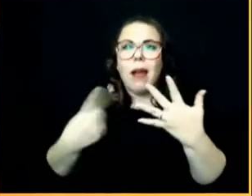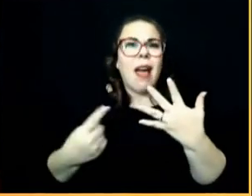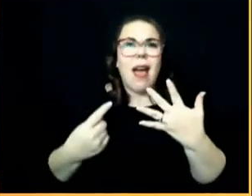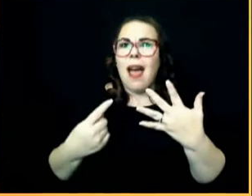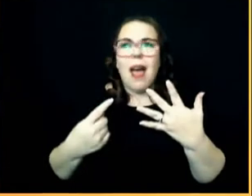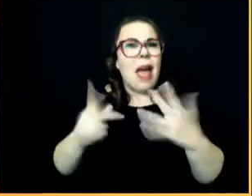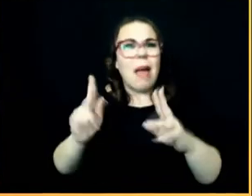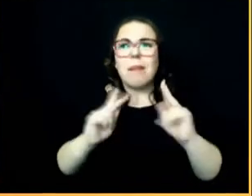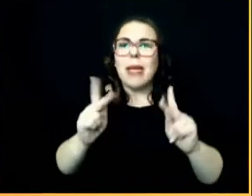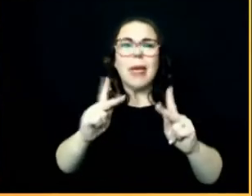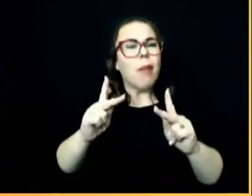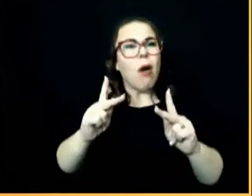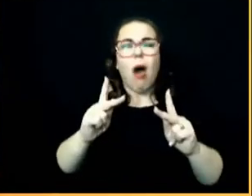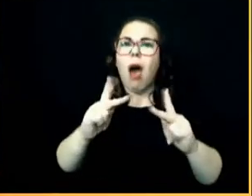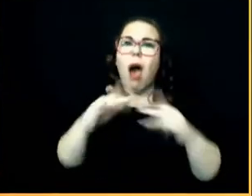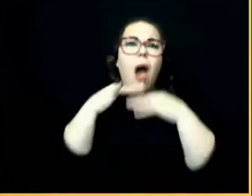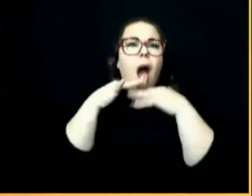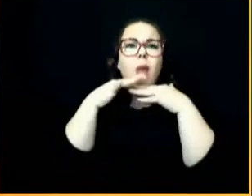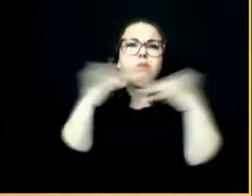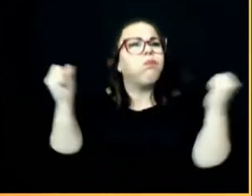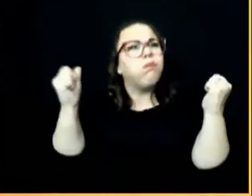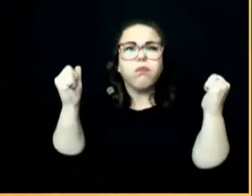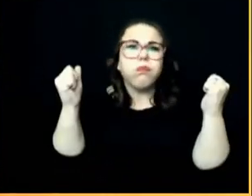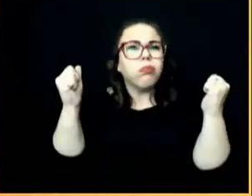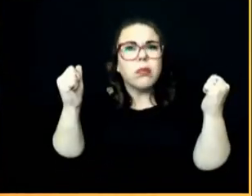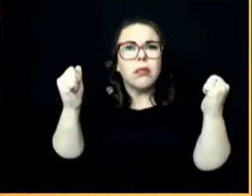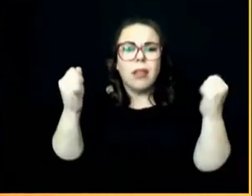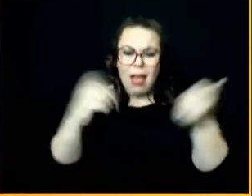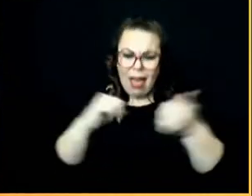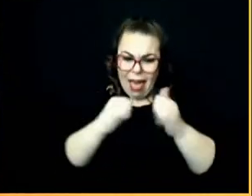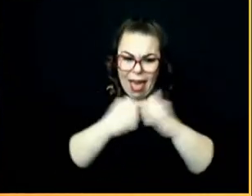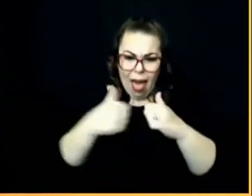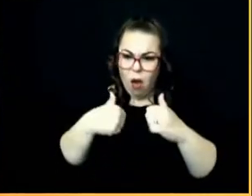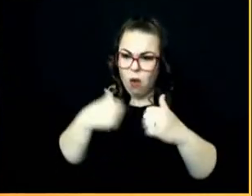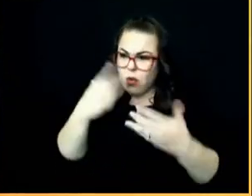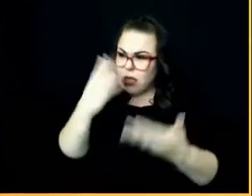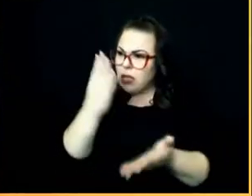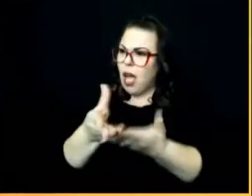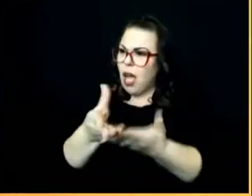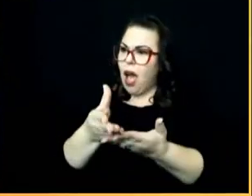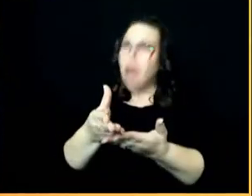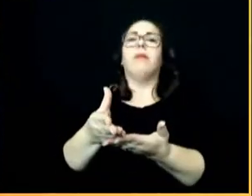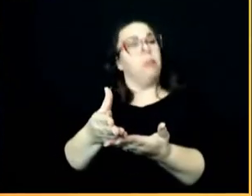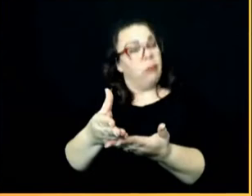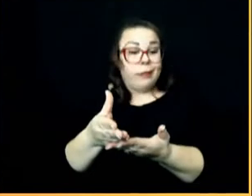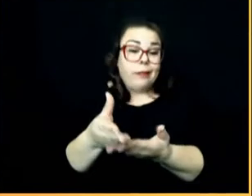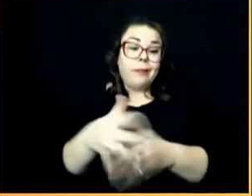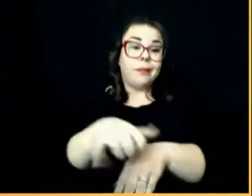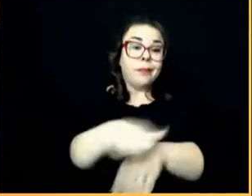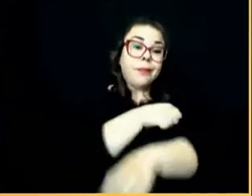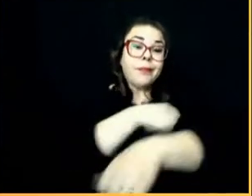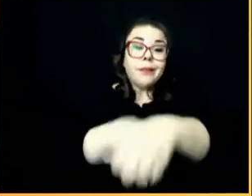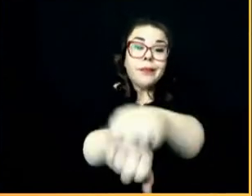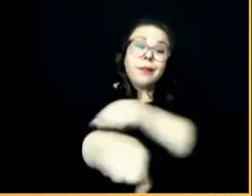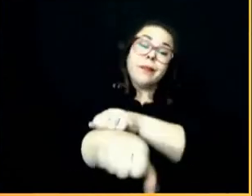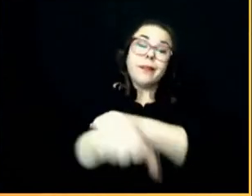enough. Like, I guess the only way to stop that is to go stop it myself. And I think